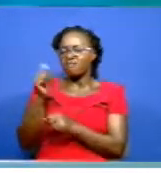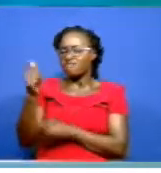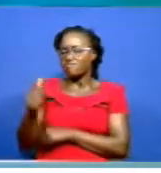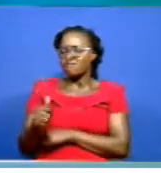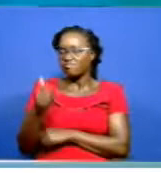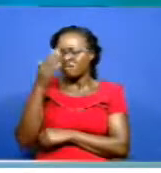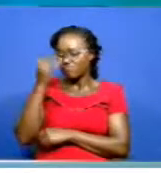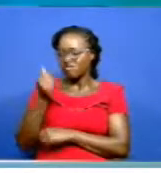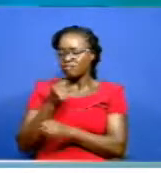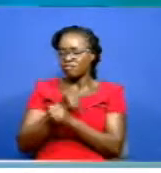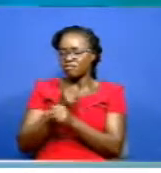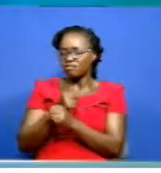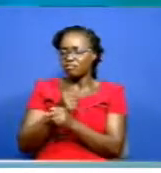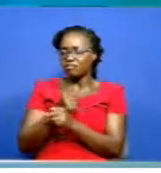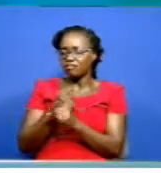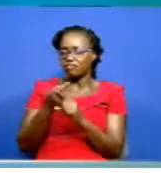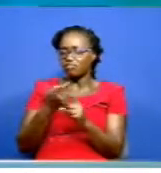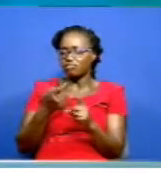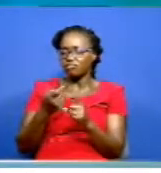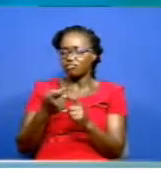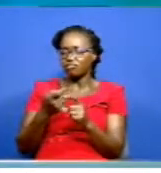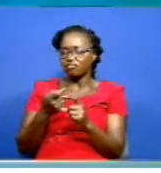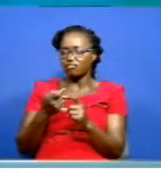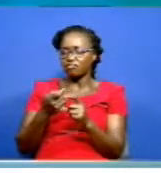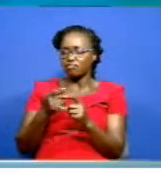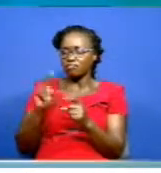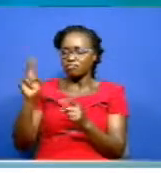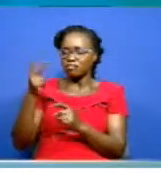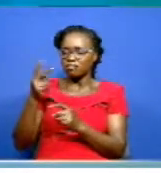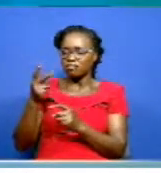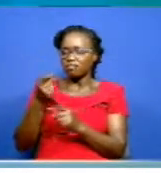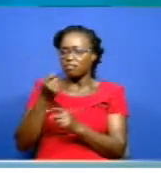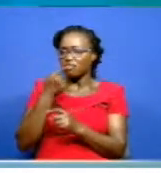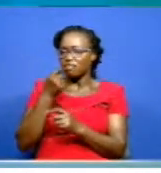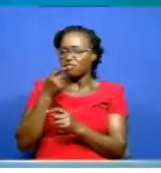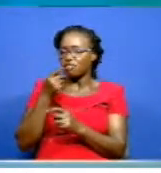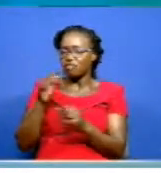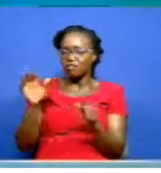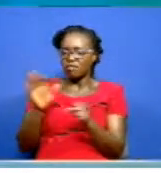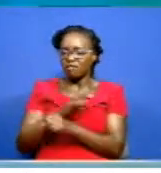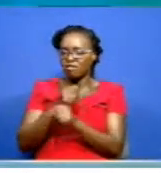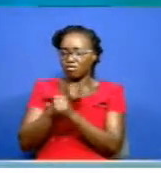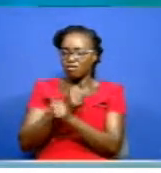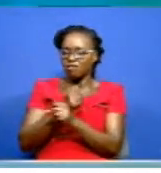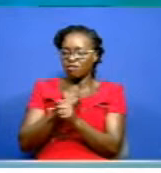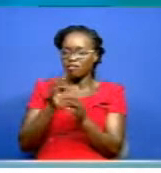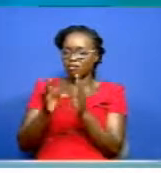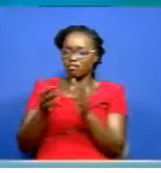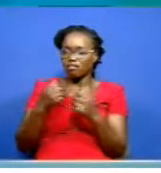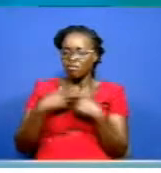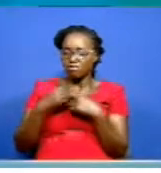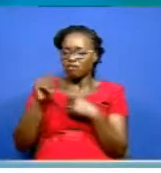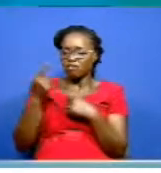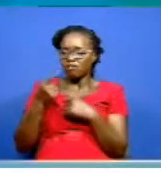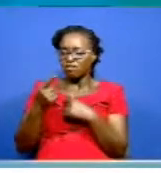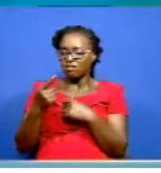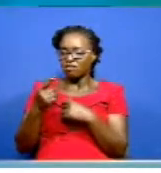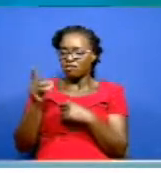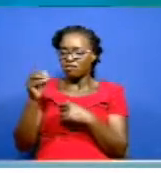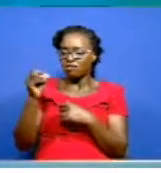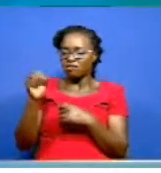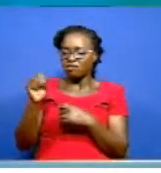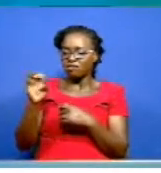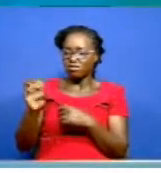your protection actually comes after the second dose, the complete protection. So if you take the first dose, then you're